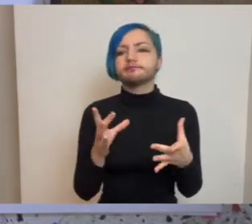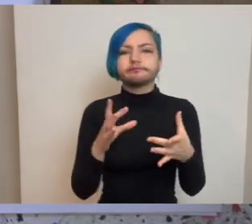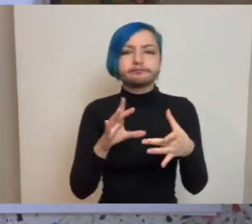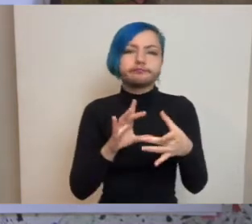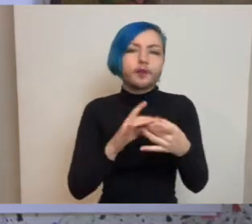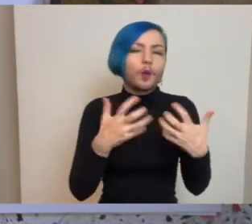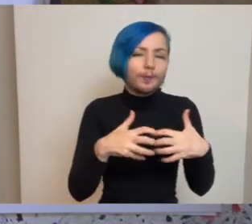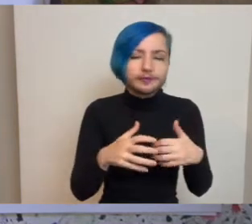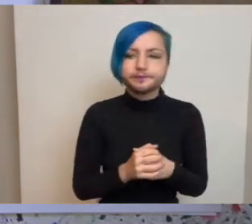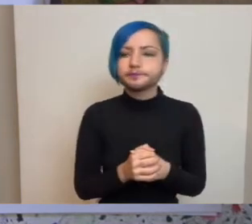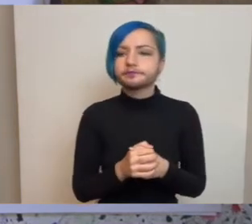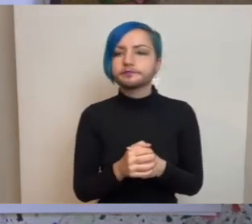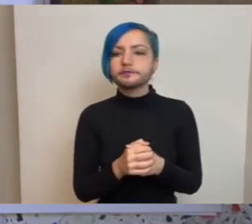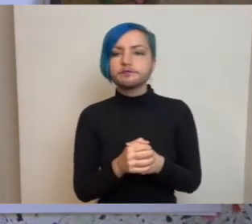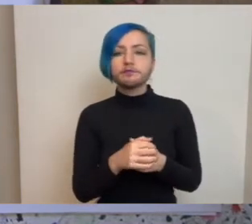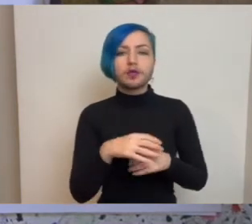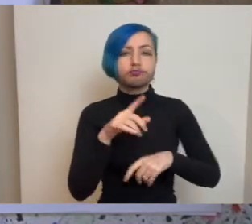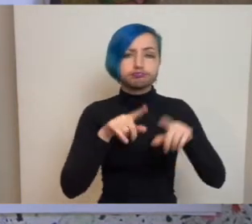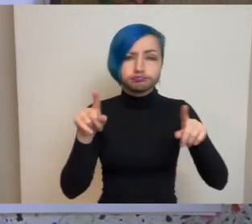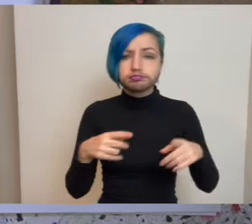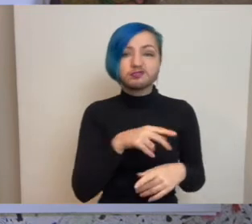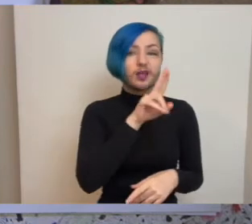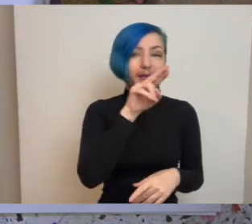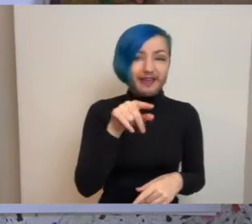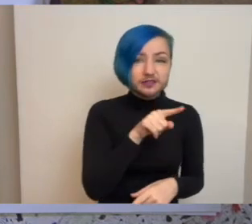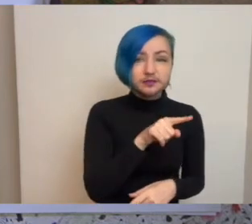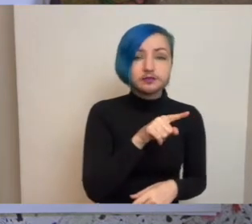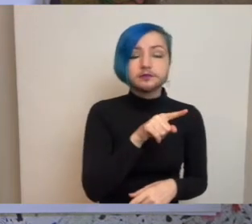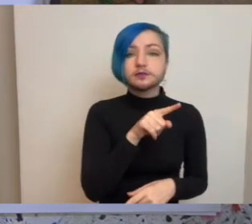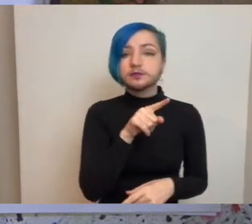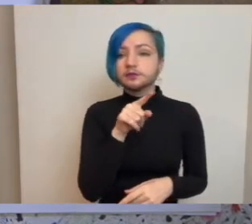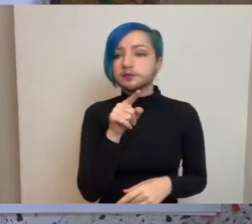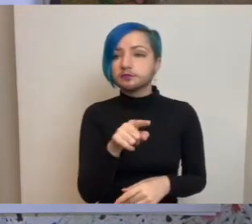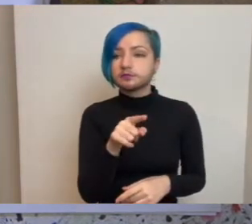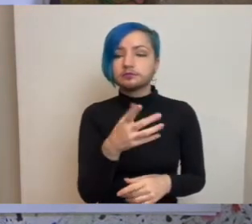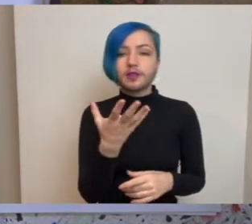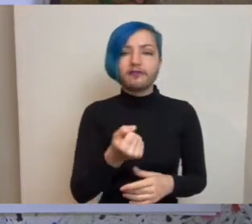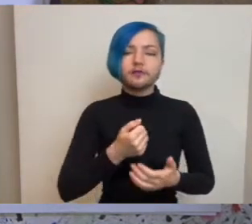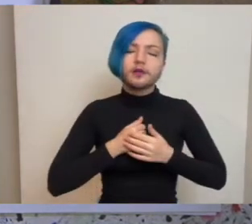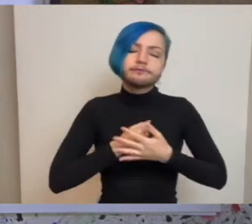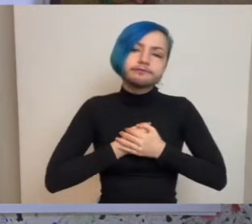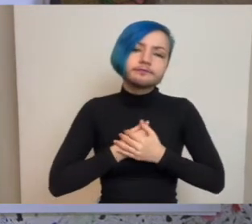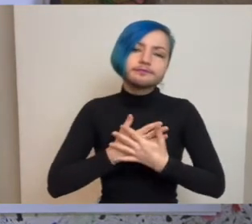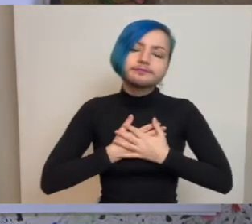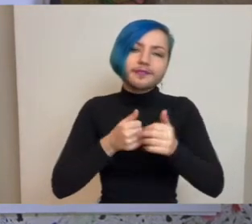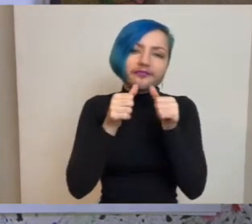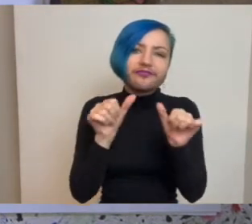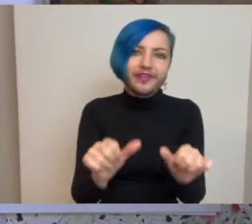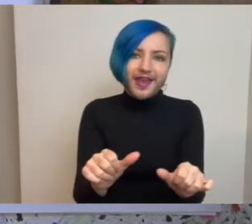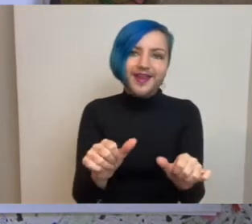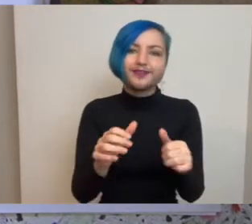equipment-wise, we've got a nice variety. I've got some paint here. I've got my absolute favourites,